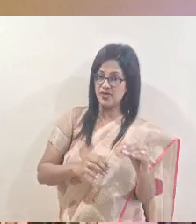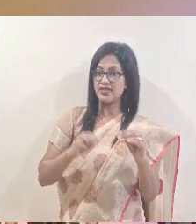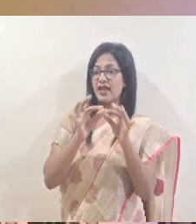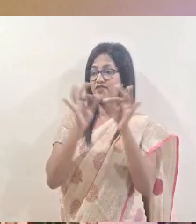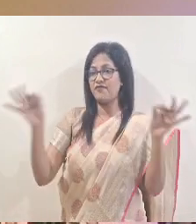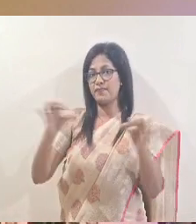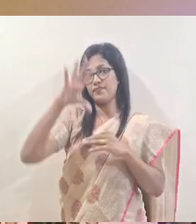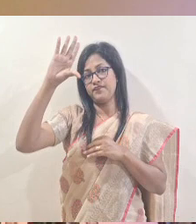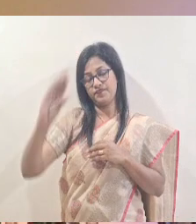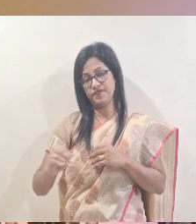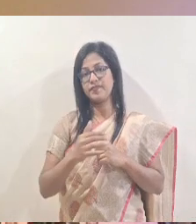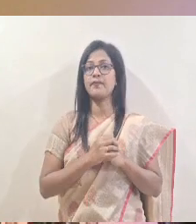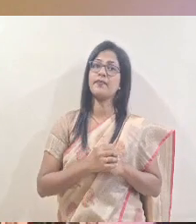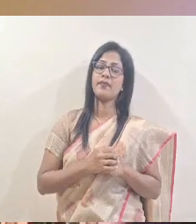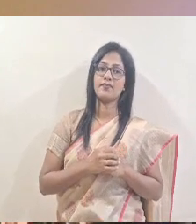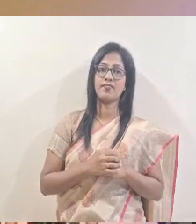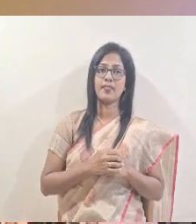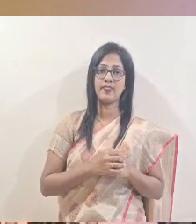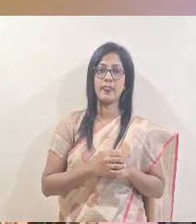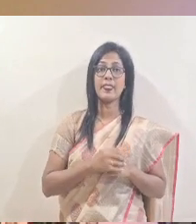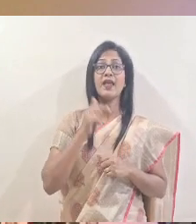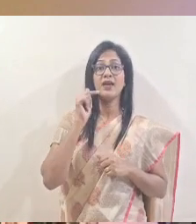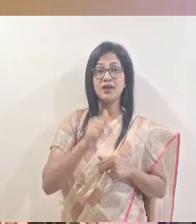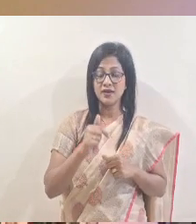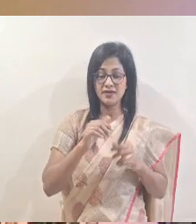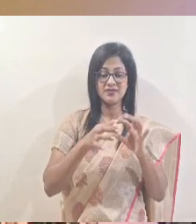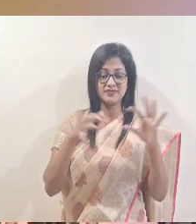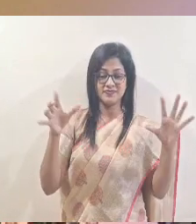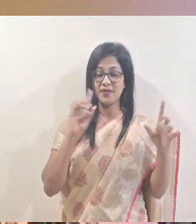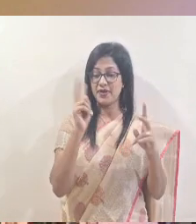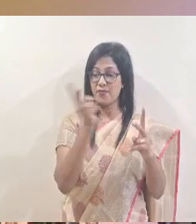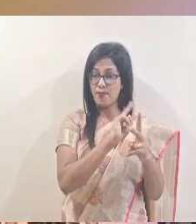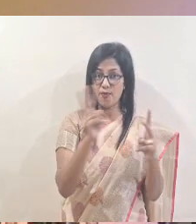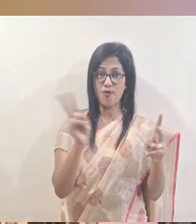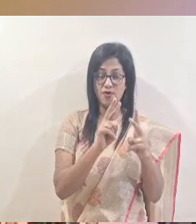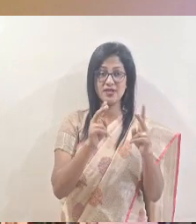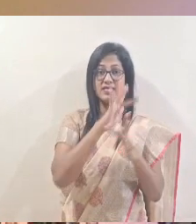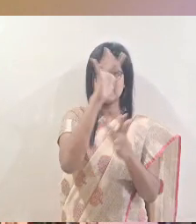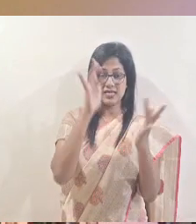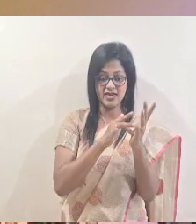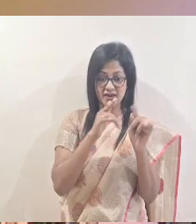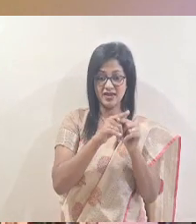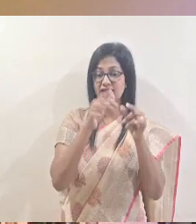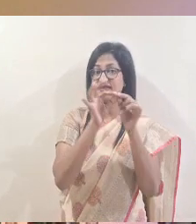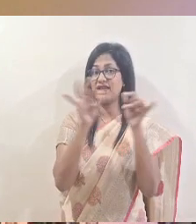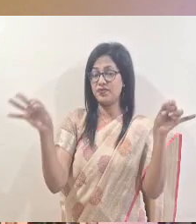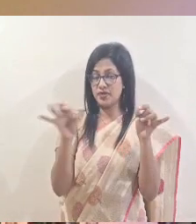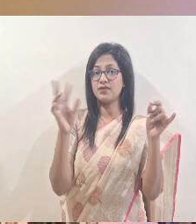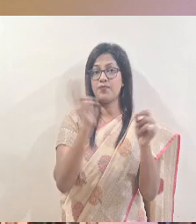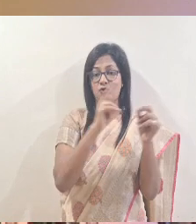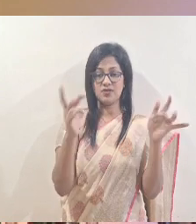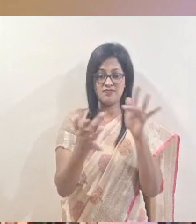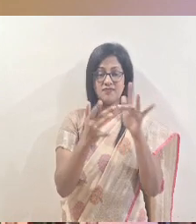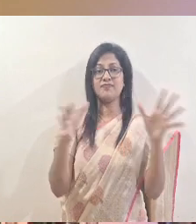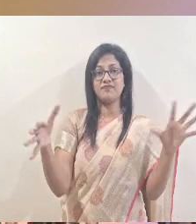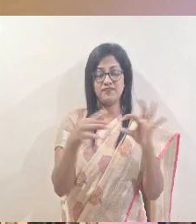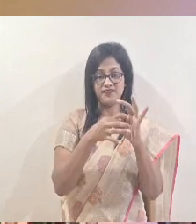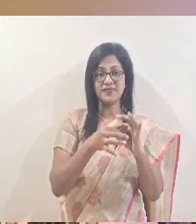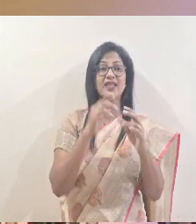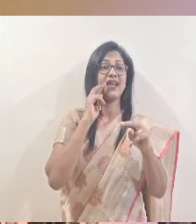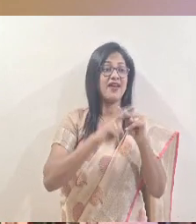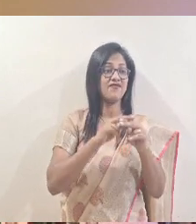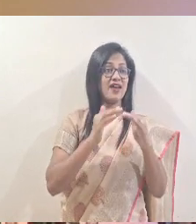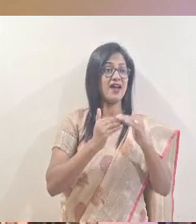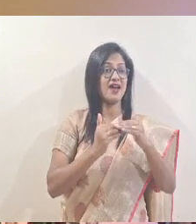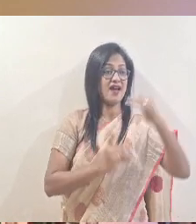and a lower width. But because of this aberrated correlation between a centrality and the width, we understood that high